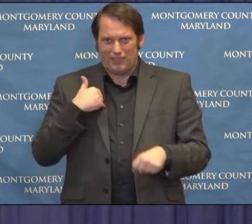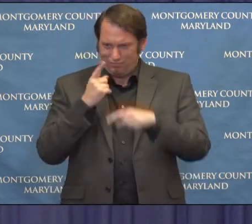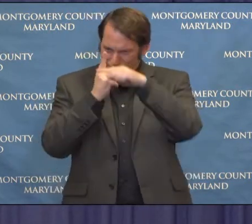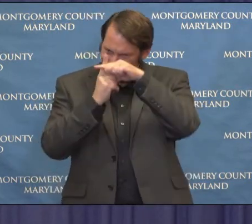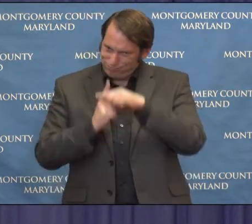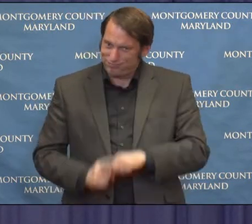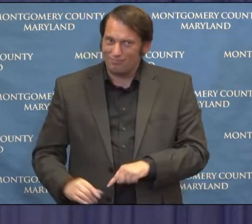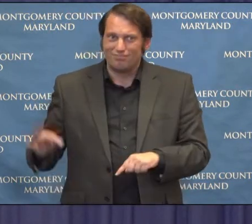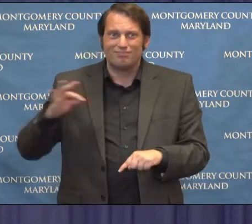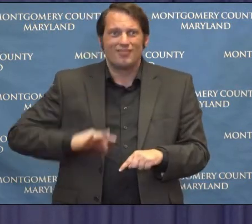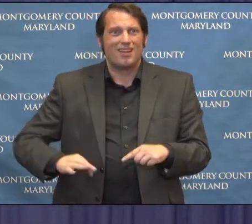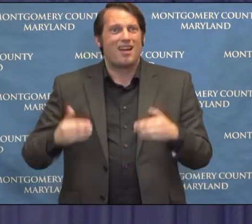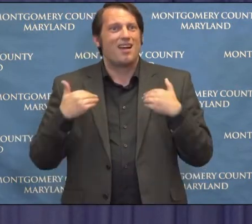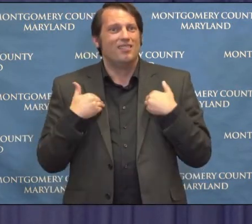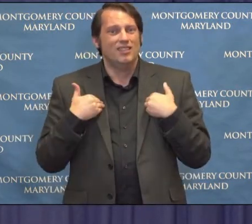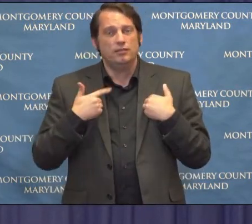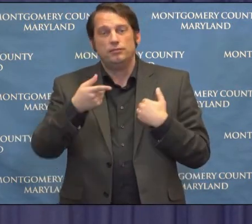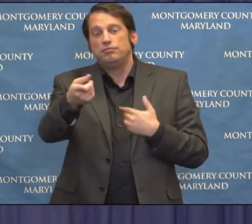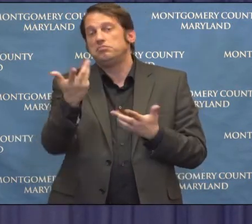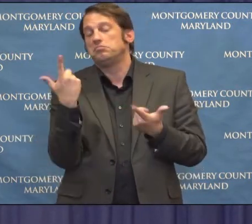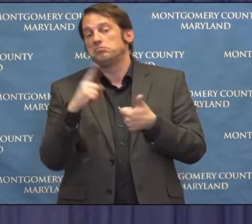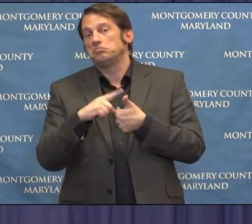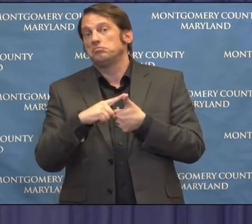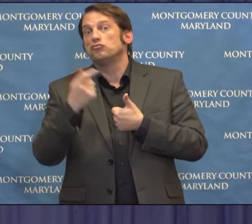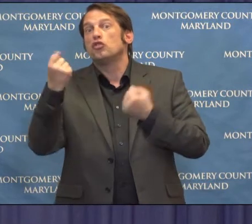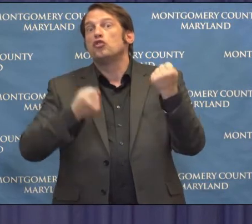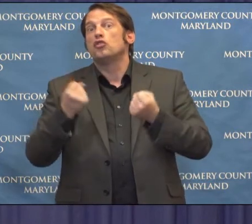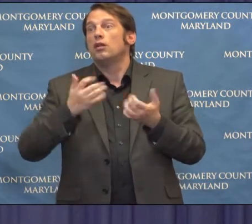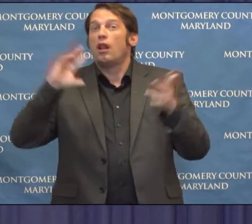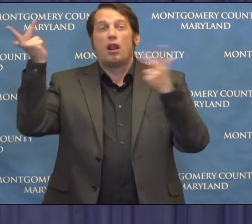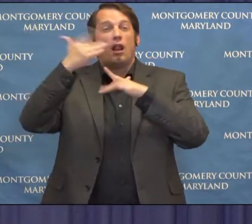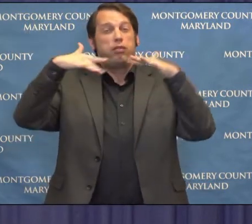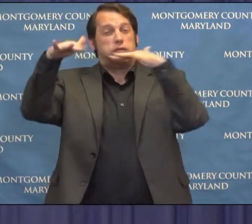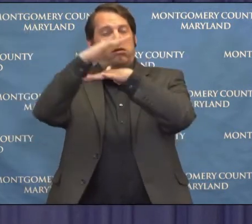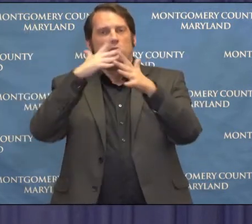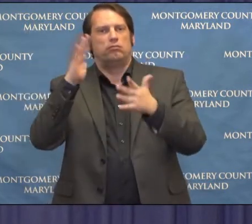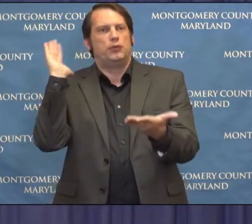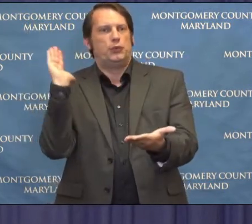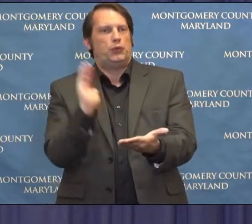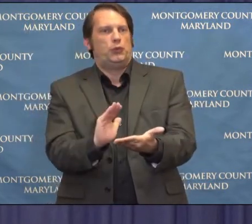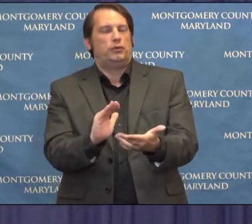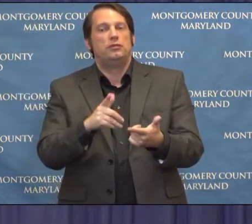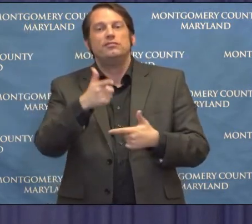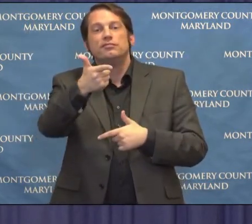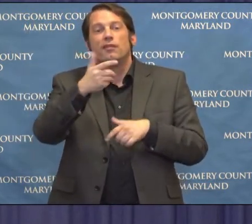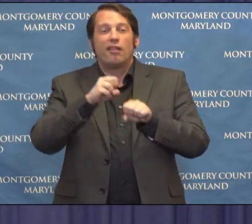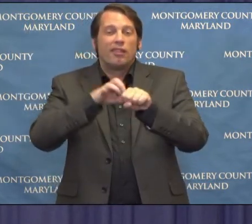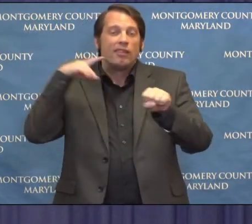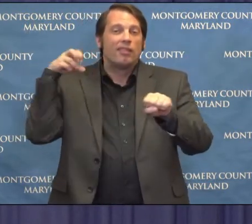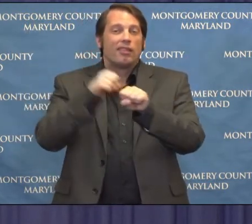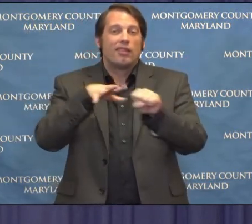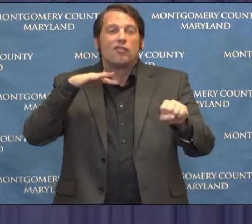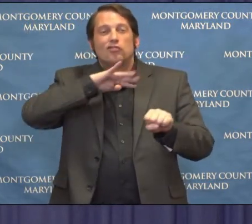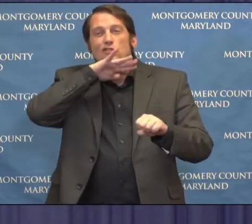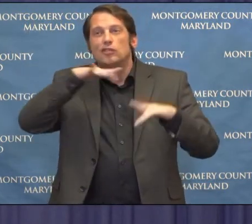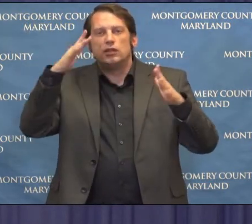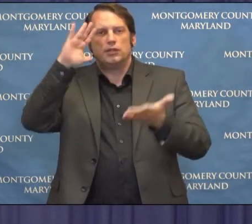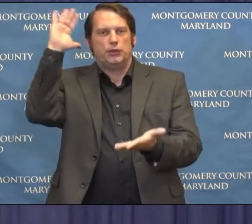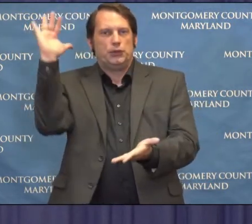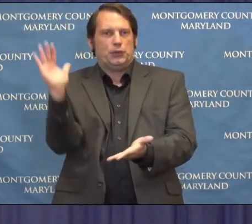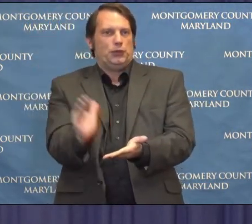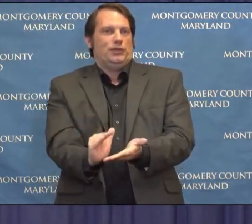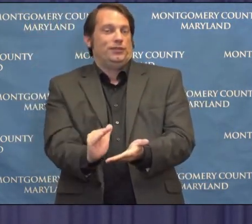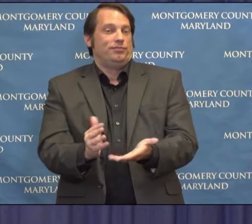pollution. There are some people that argue it makes people more efficient, because if you know that you're being measured by your